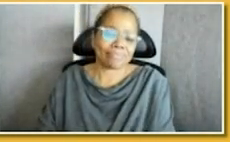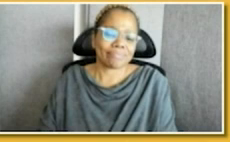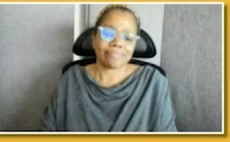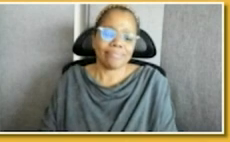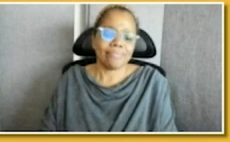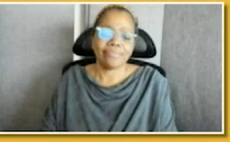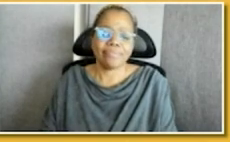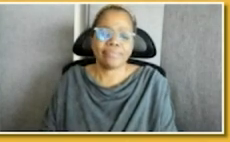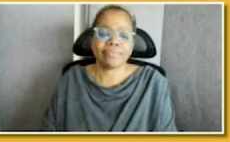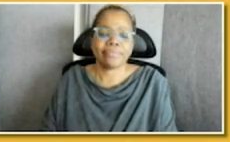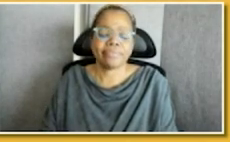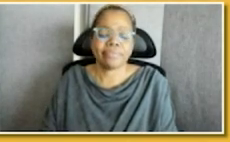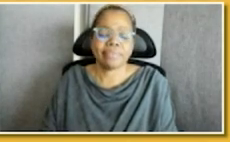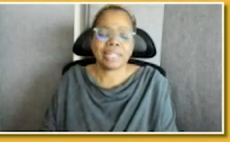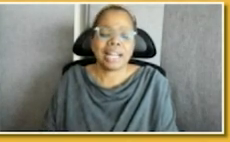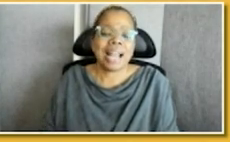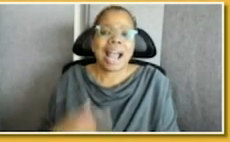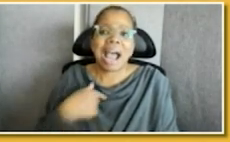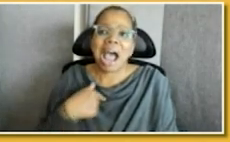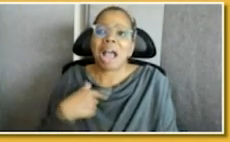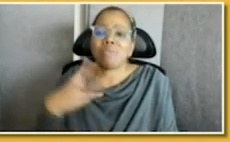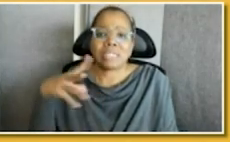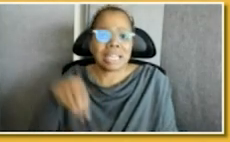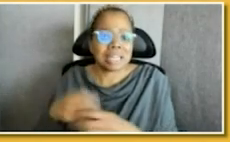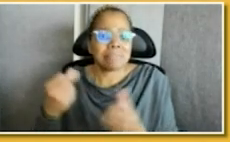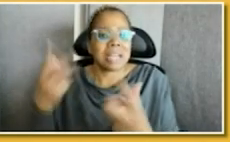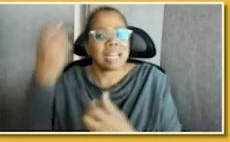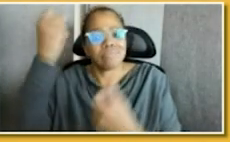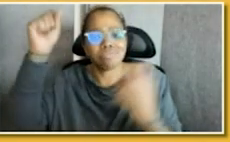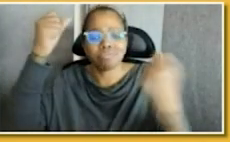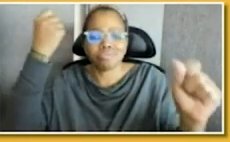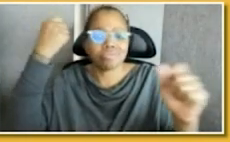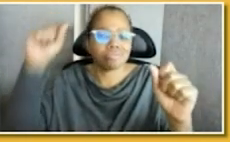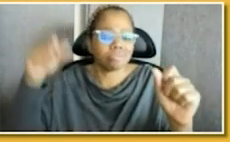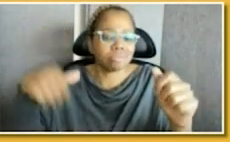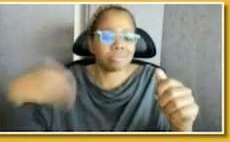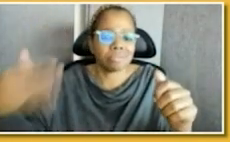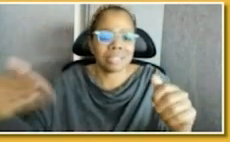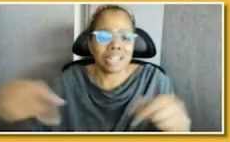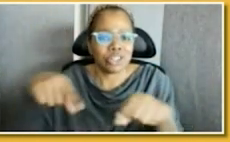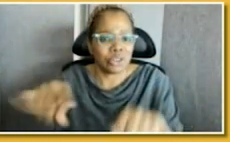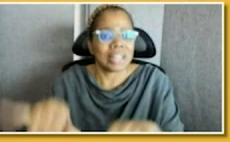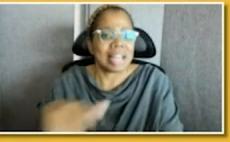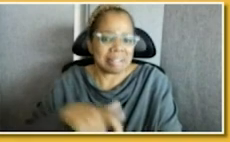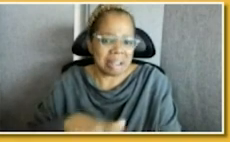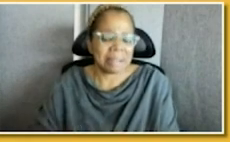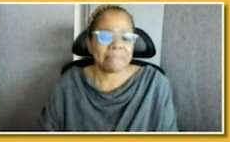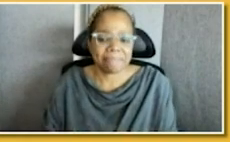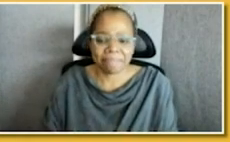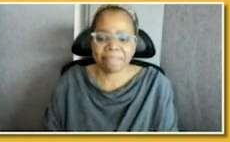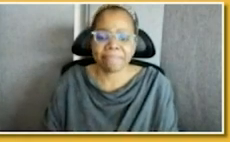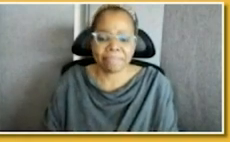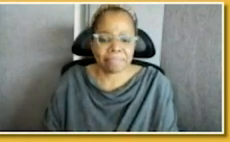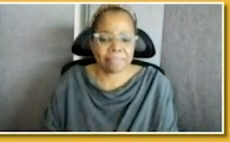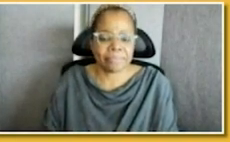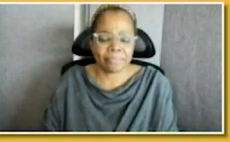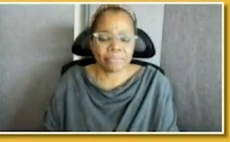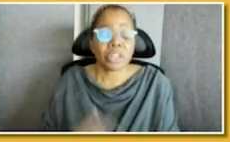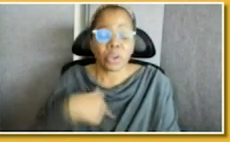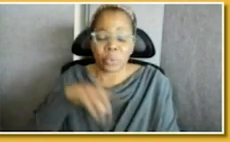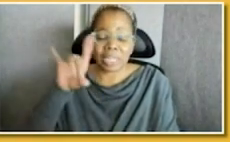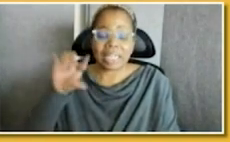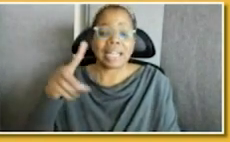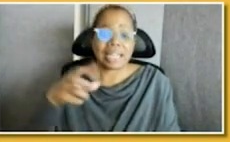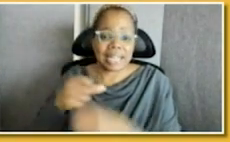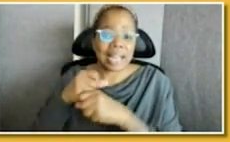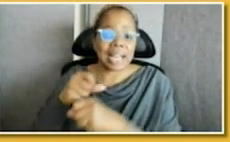of rallies, quite a few back in during that time. And we did get the elected leaders out there. And